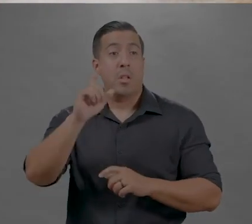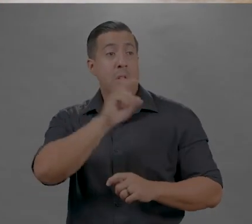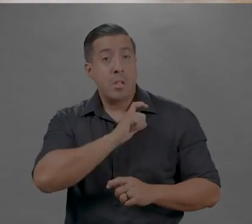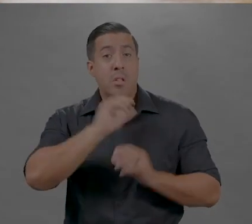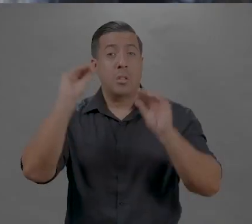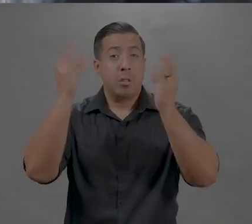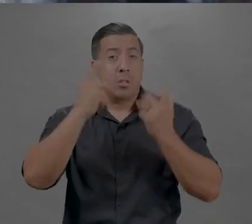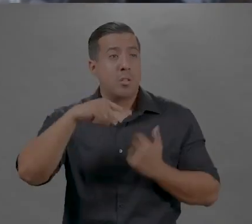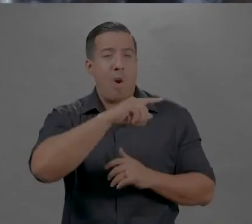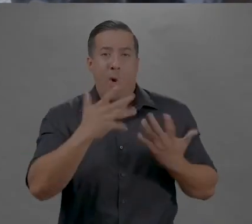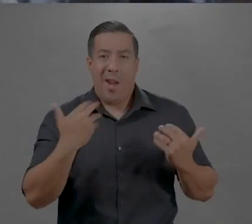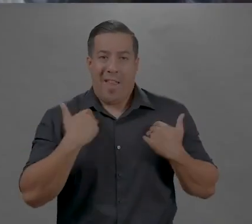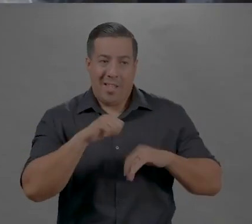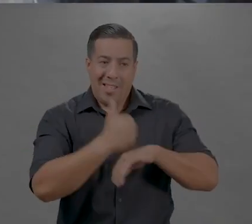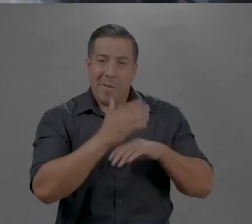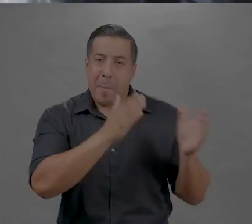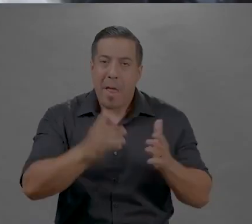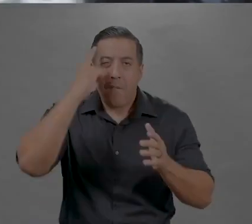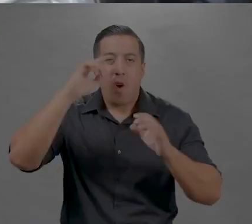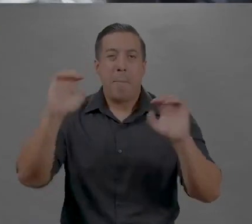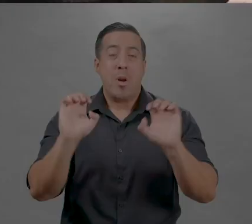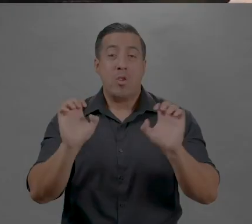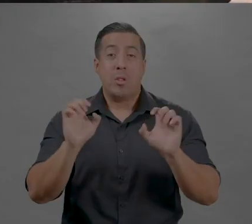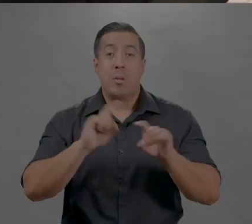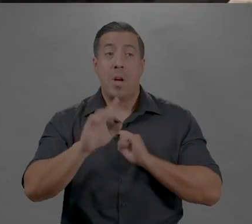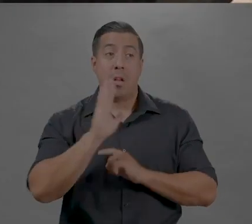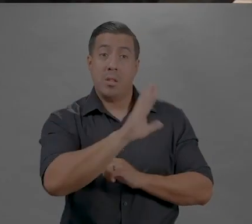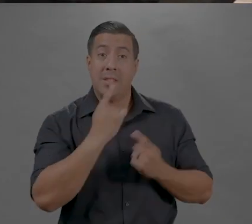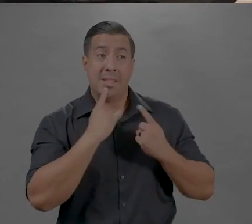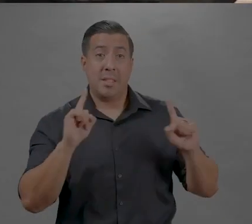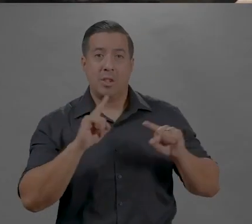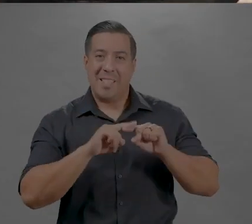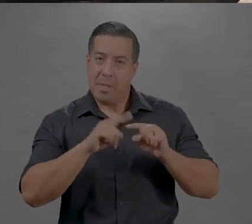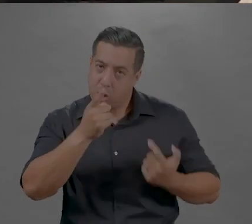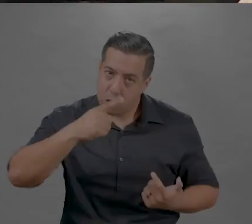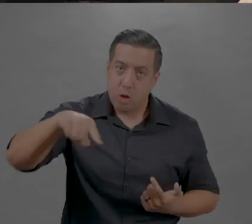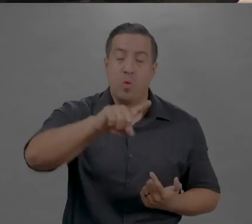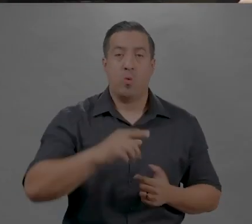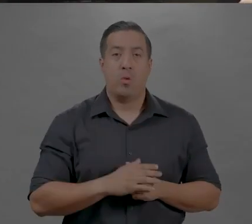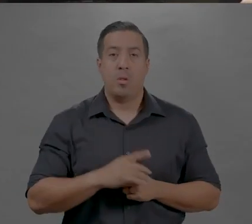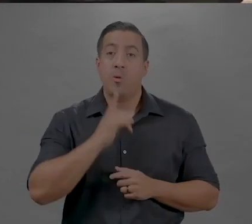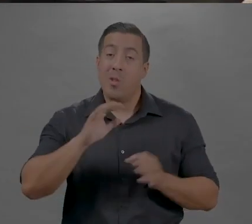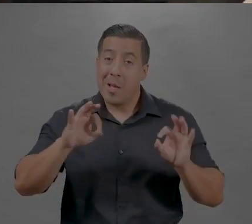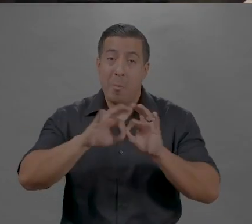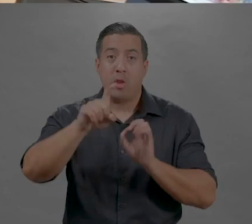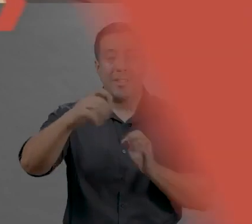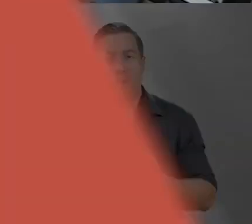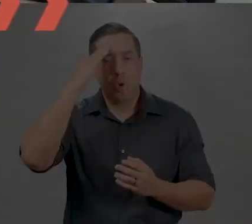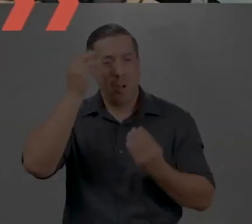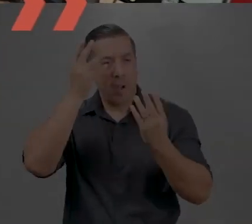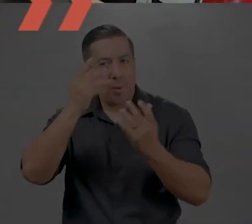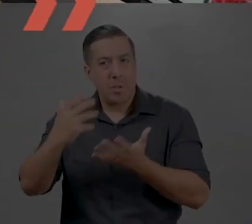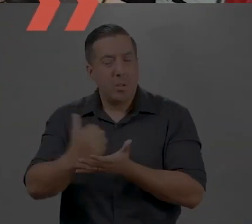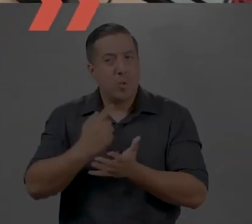readyhoustontx.gov. Authorities in your area already have a plan in place for emergencies, but their success depends on you. So it's important to